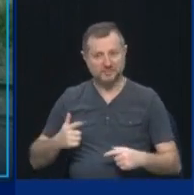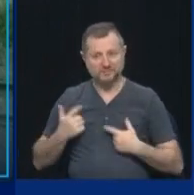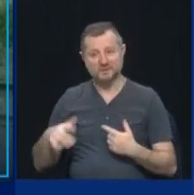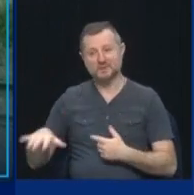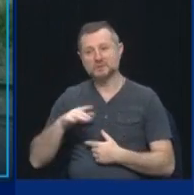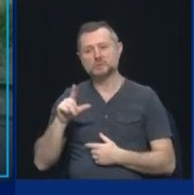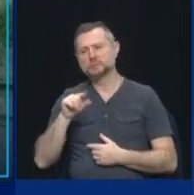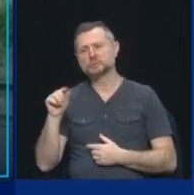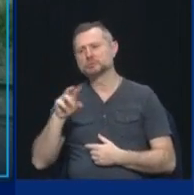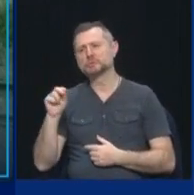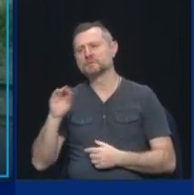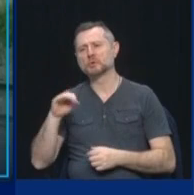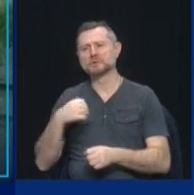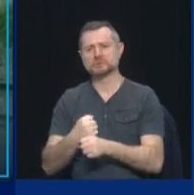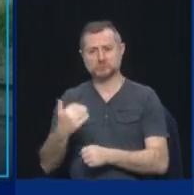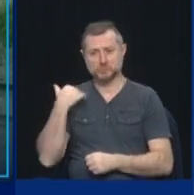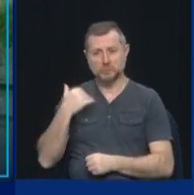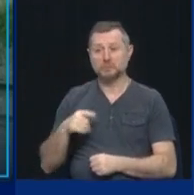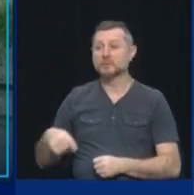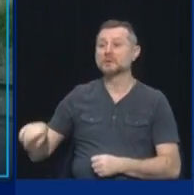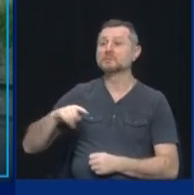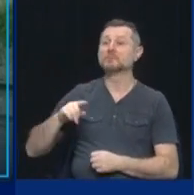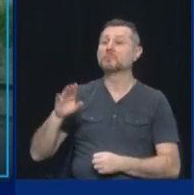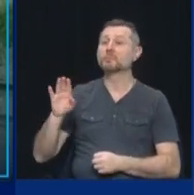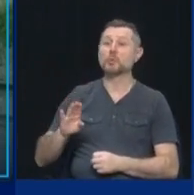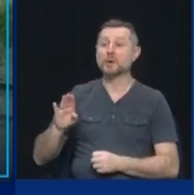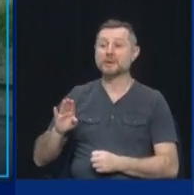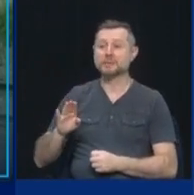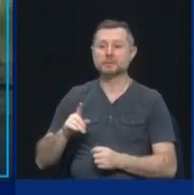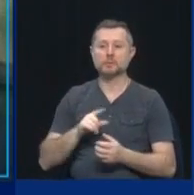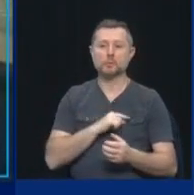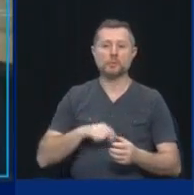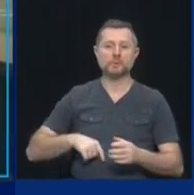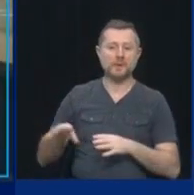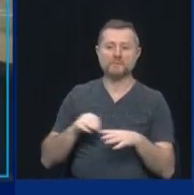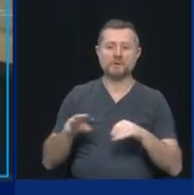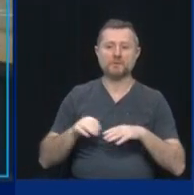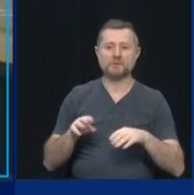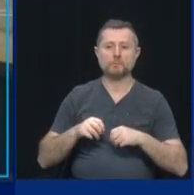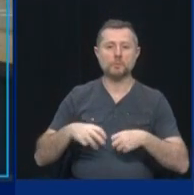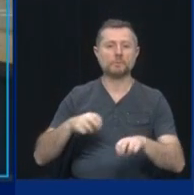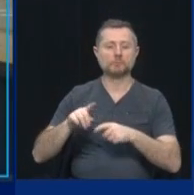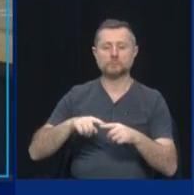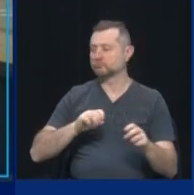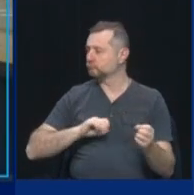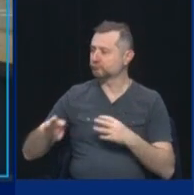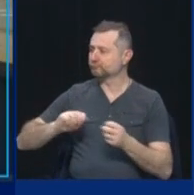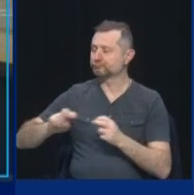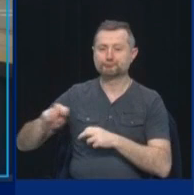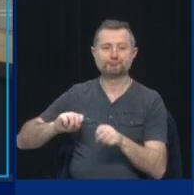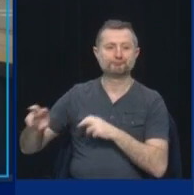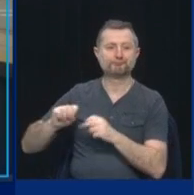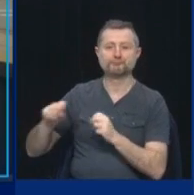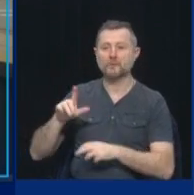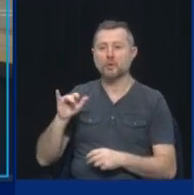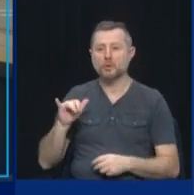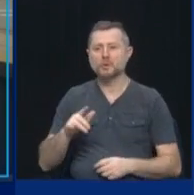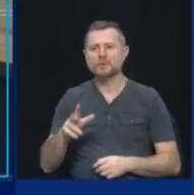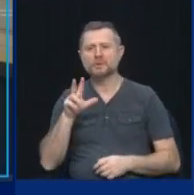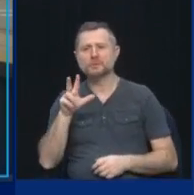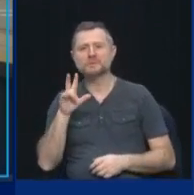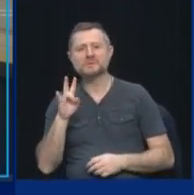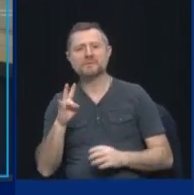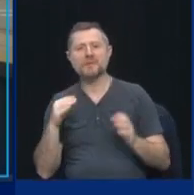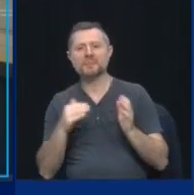Brooklyn, left Queens, they went out to Long Island. There were 37,000 people on Long Island. Today there's 2.8 million